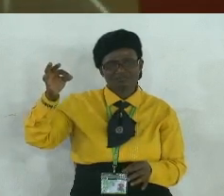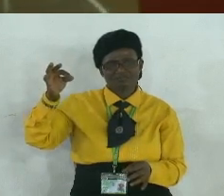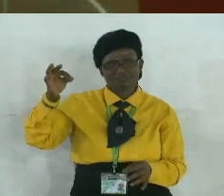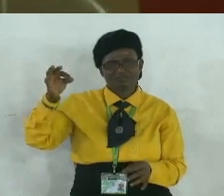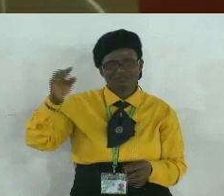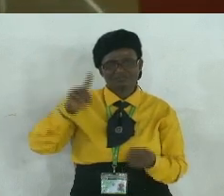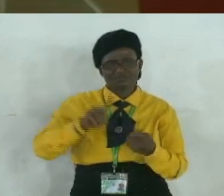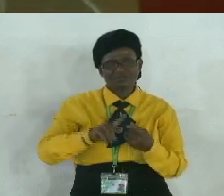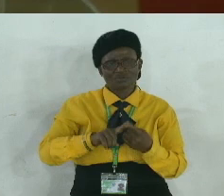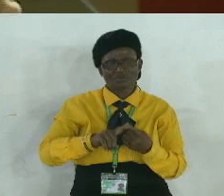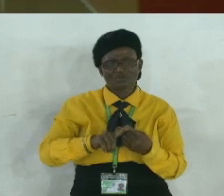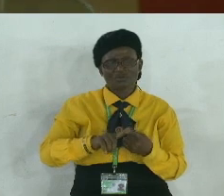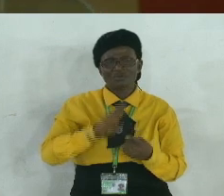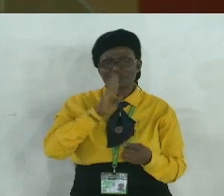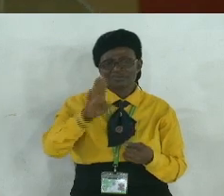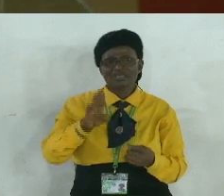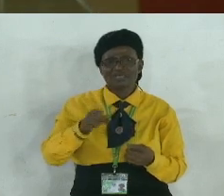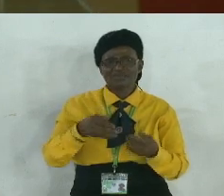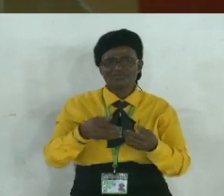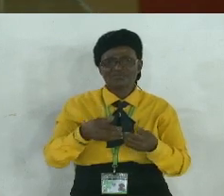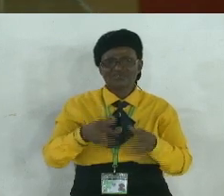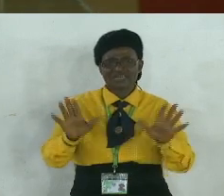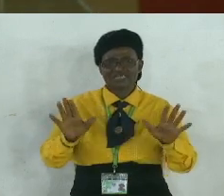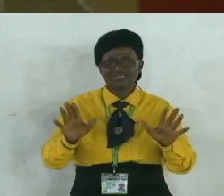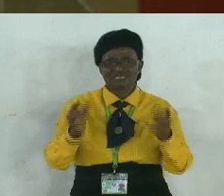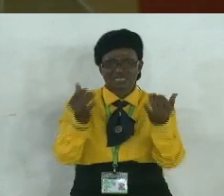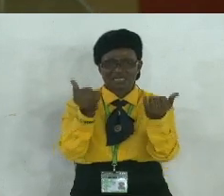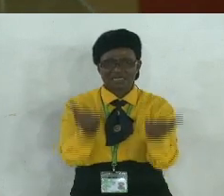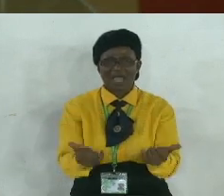to be over now.